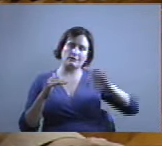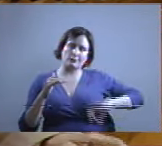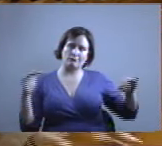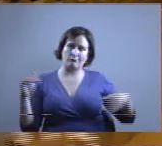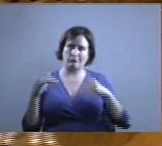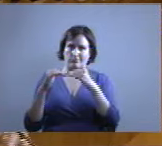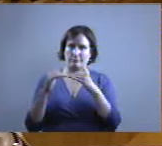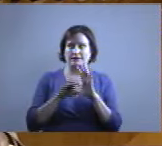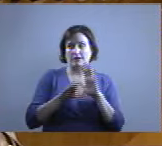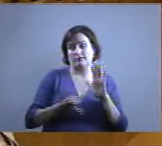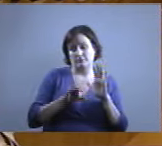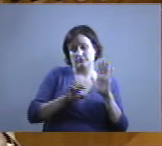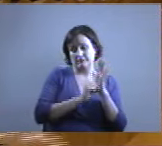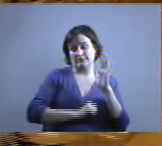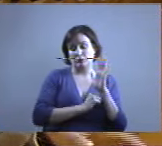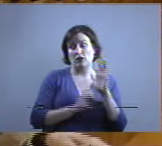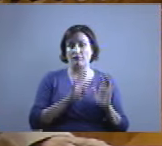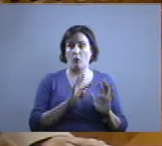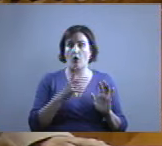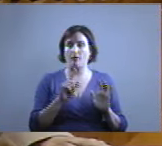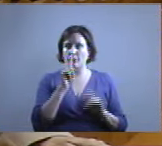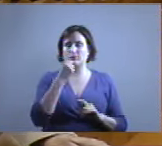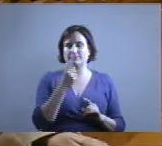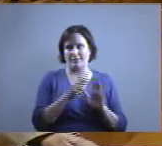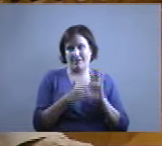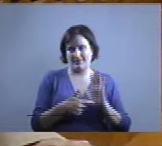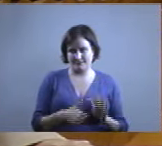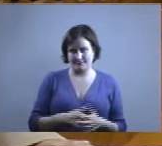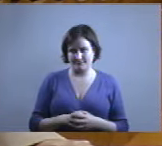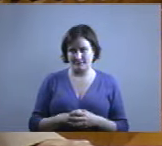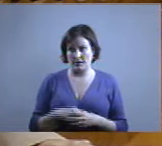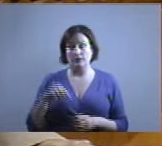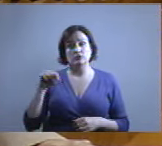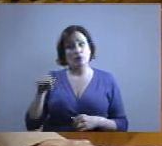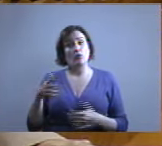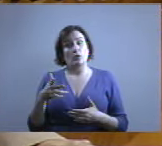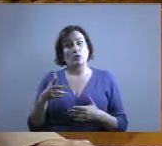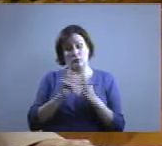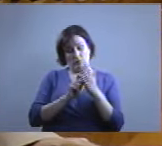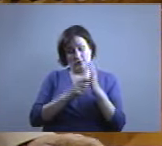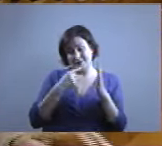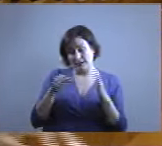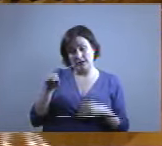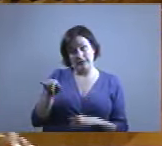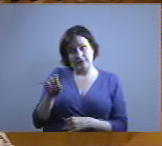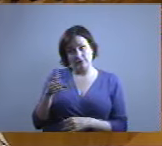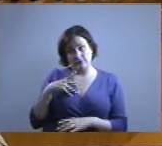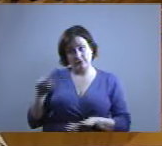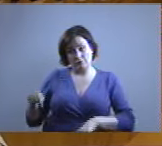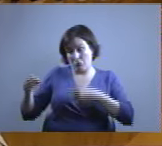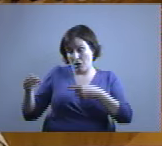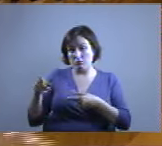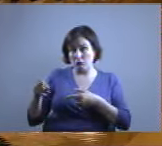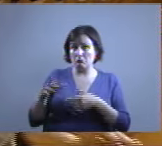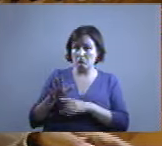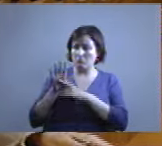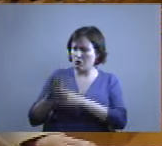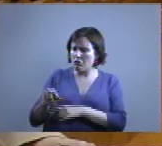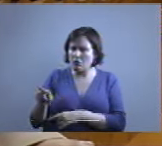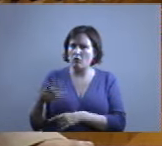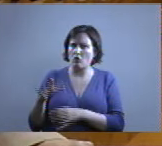of the Principal Act. The bill, honourable members, allows employees to refer the dispute alleging unfair discrimination on the grounds of